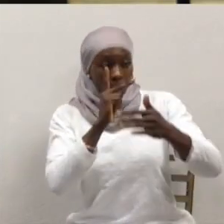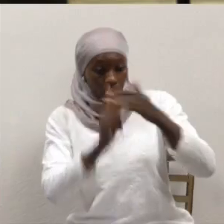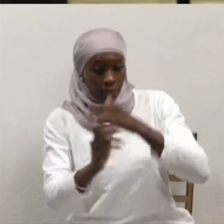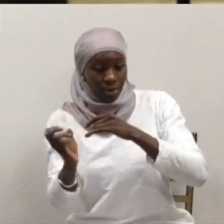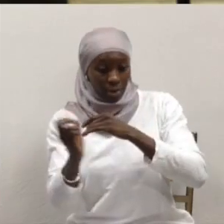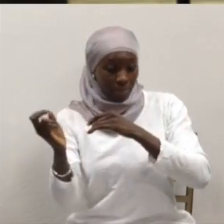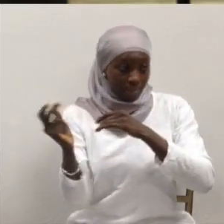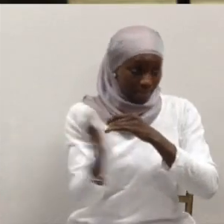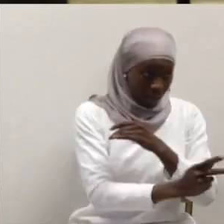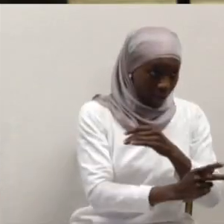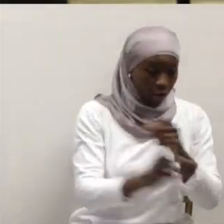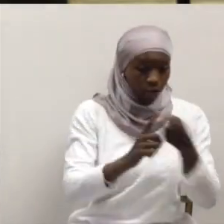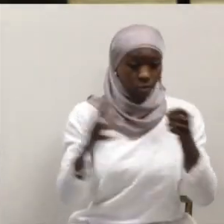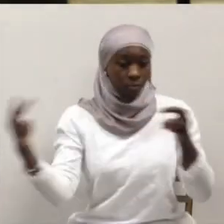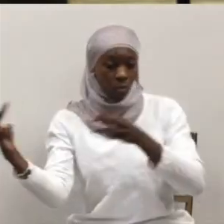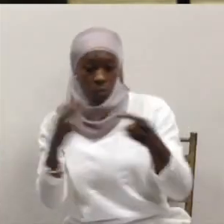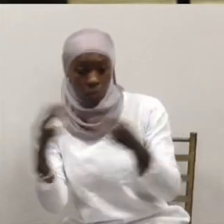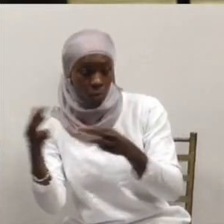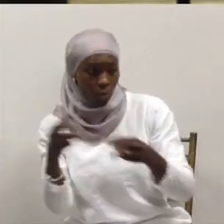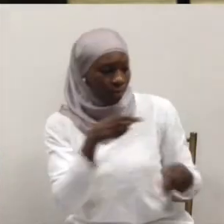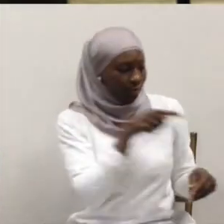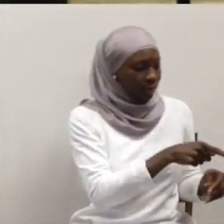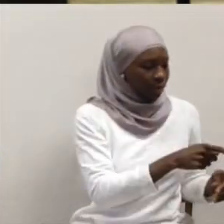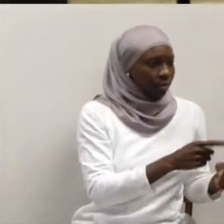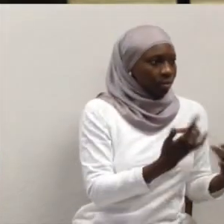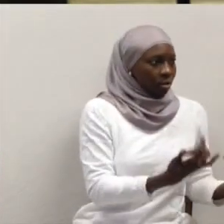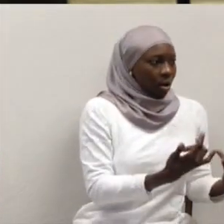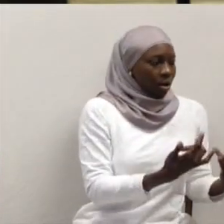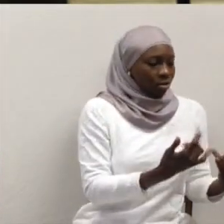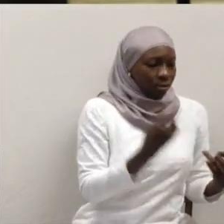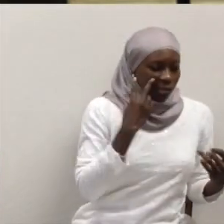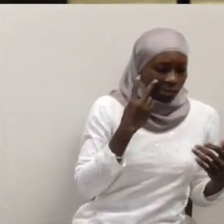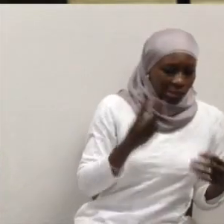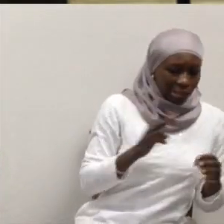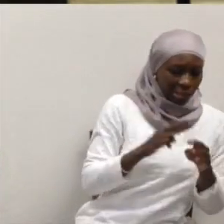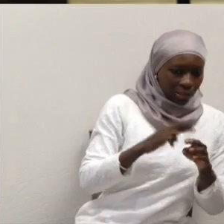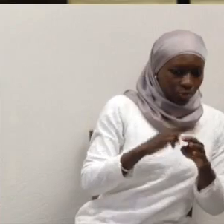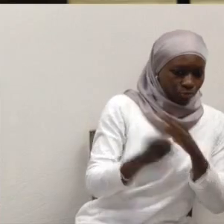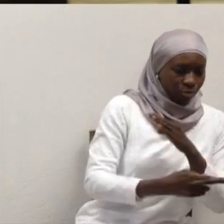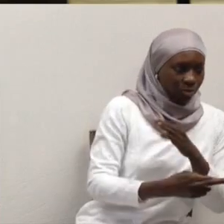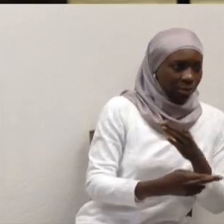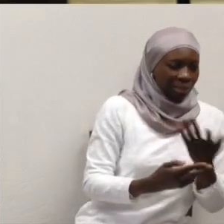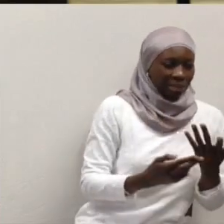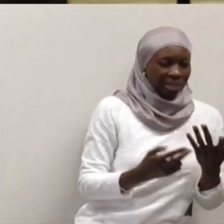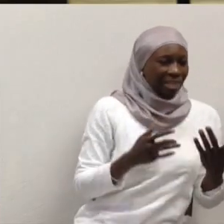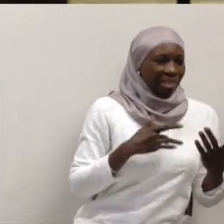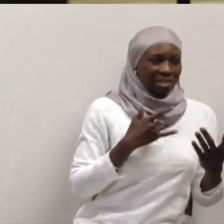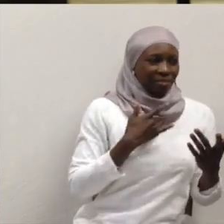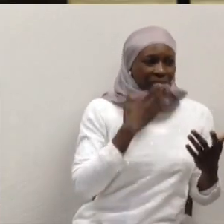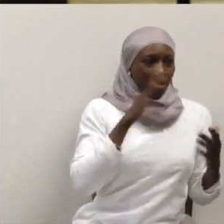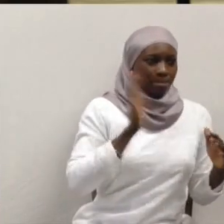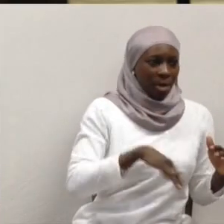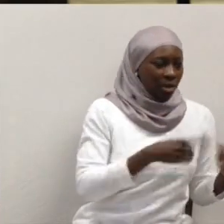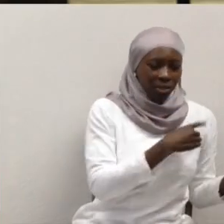us. We couldn't join you. Our family needed us. Our business would have been ruined if we had left. So